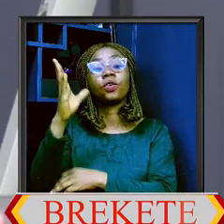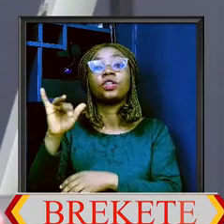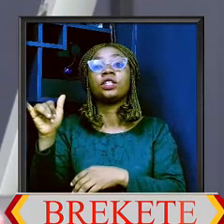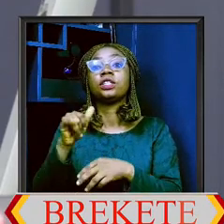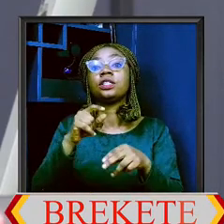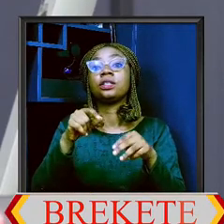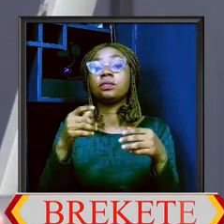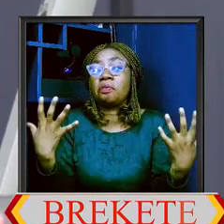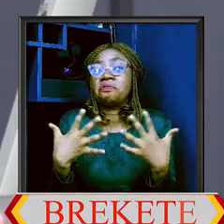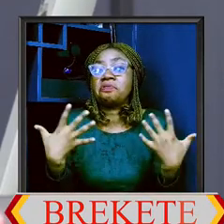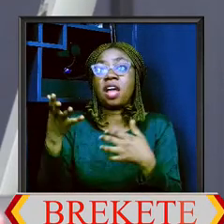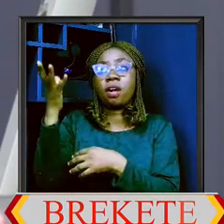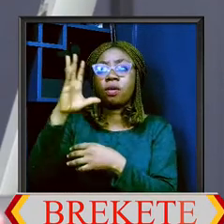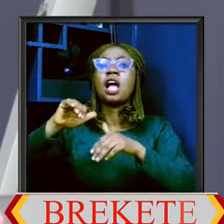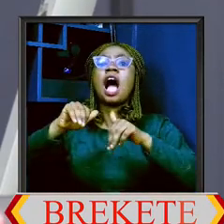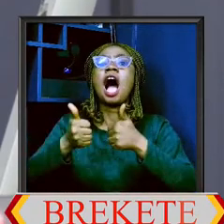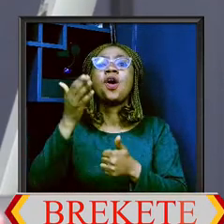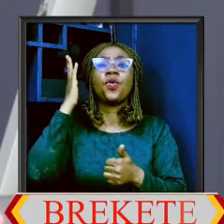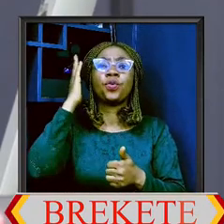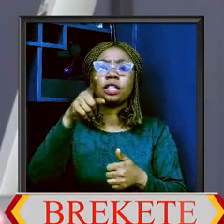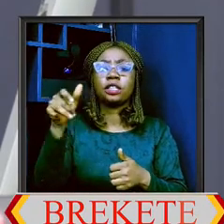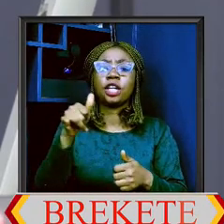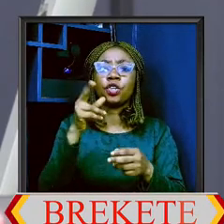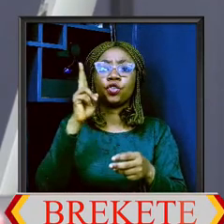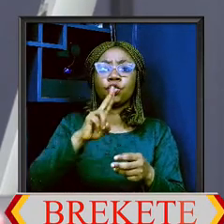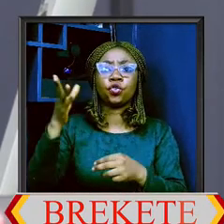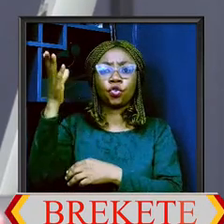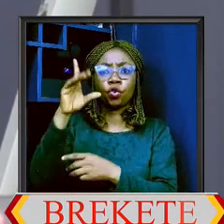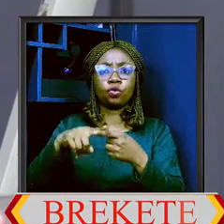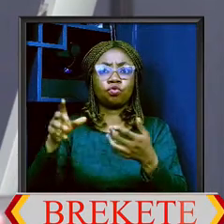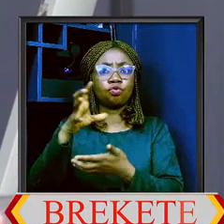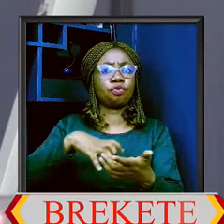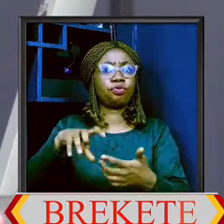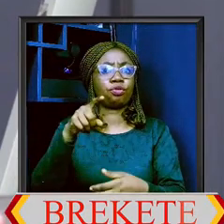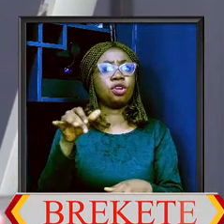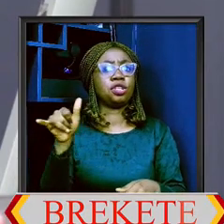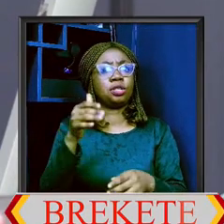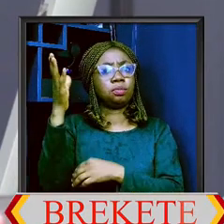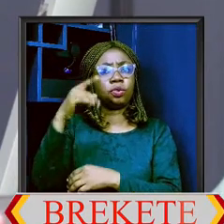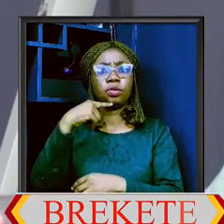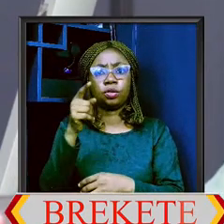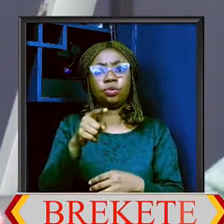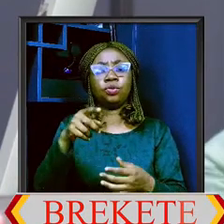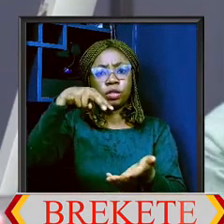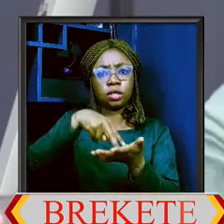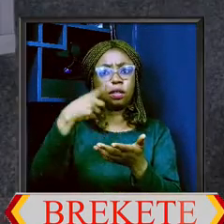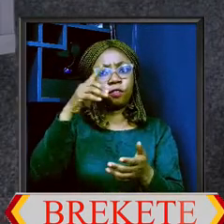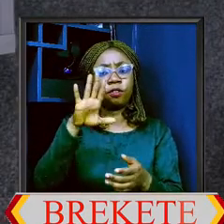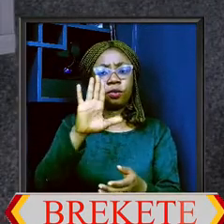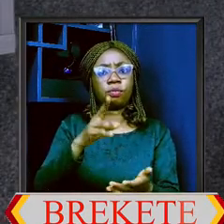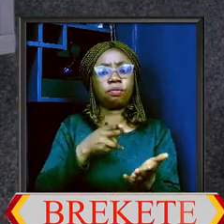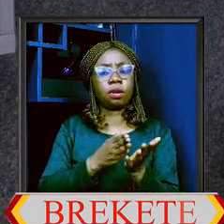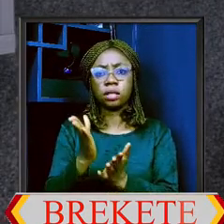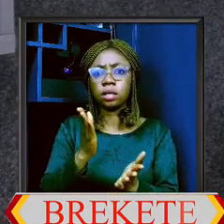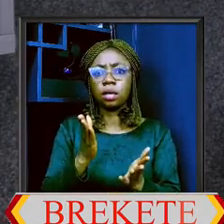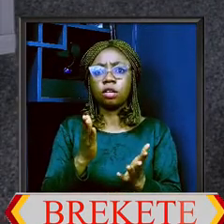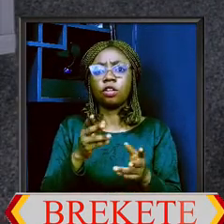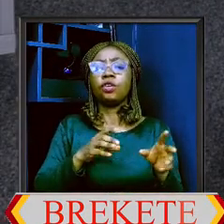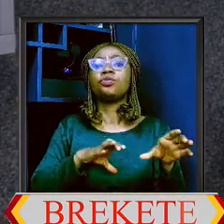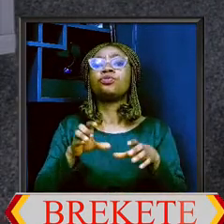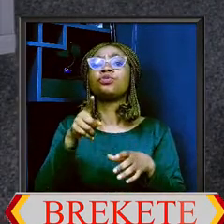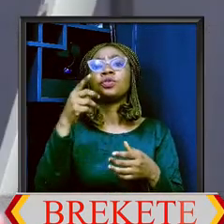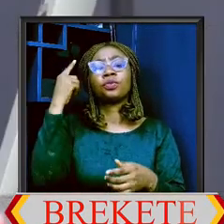so how use God confuse you the same God talks make you stand for your right do you